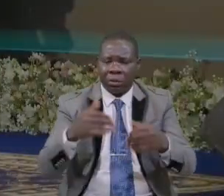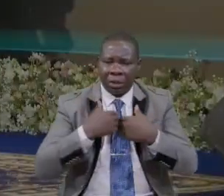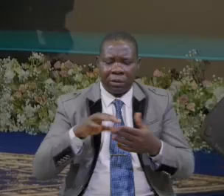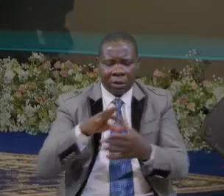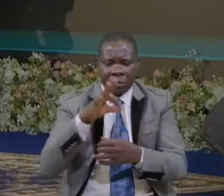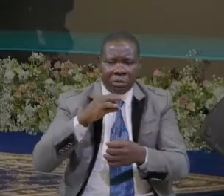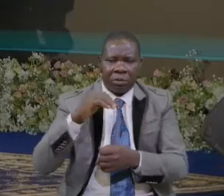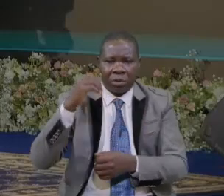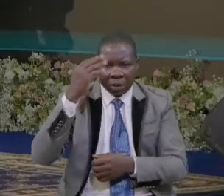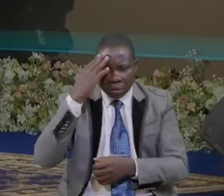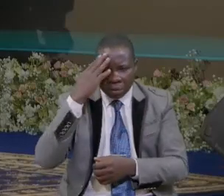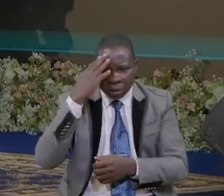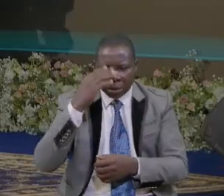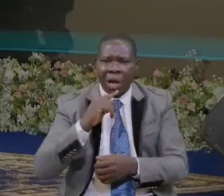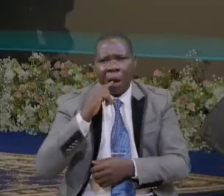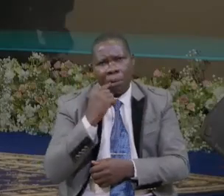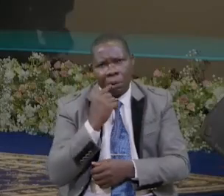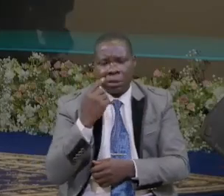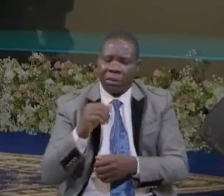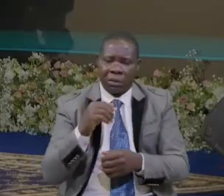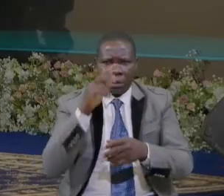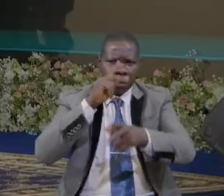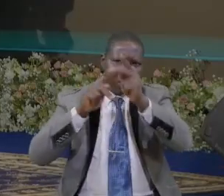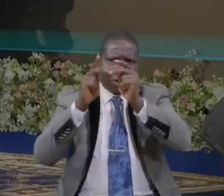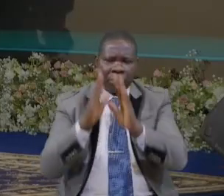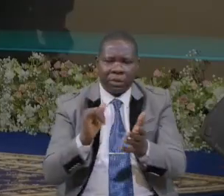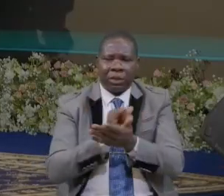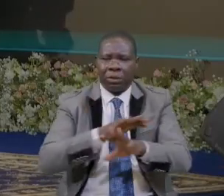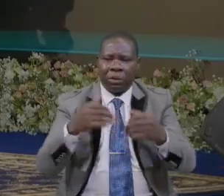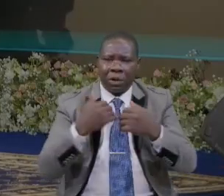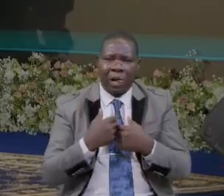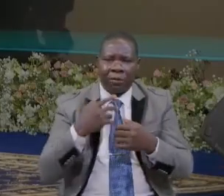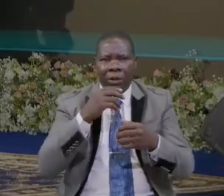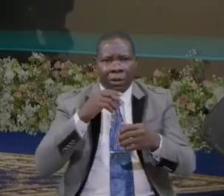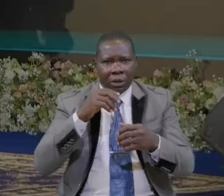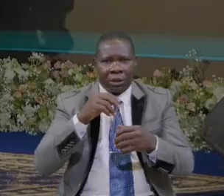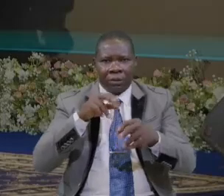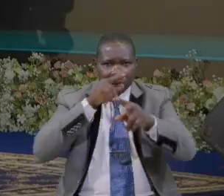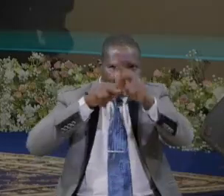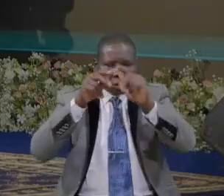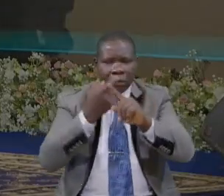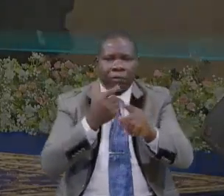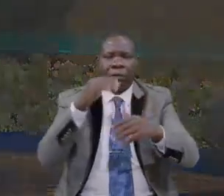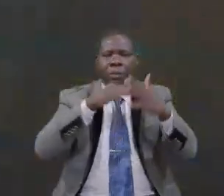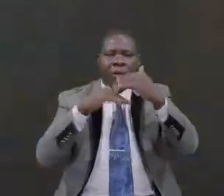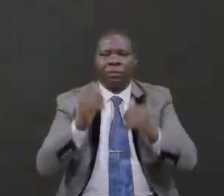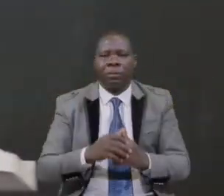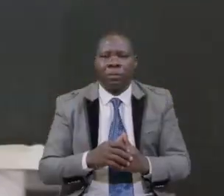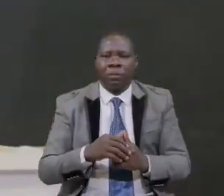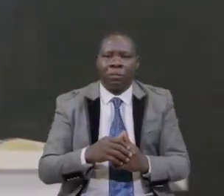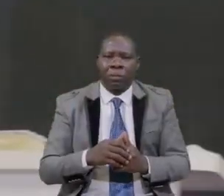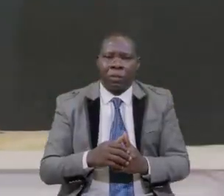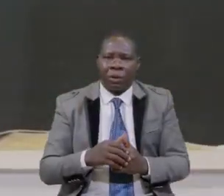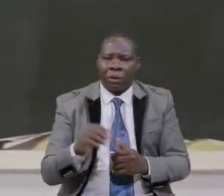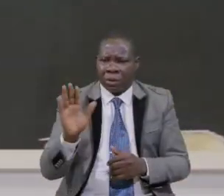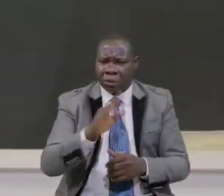the prophets that don't have revelation from heaven. They tell you that servant won't know. Nobody did that.